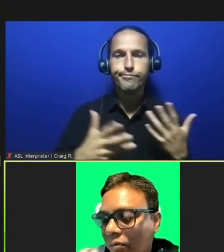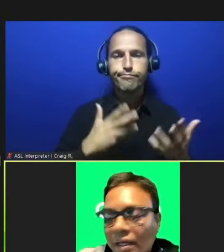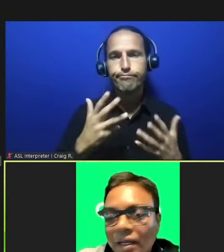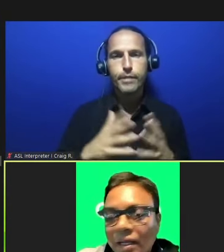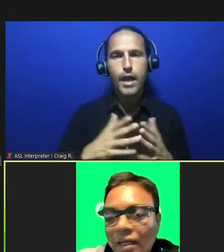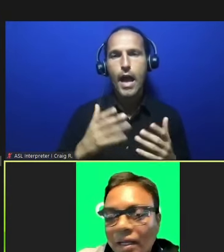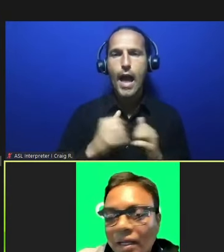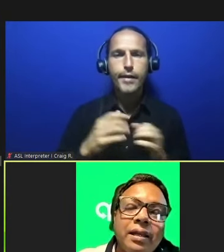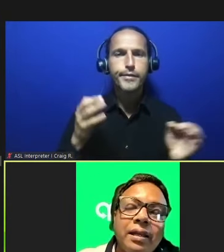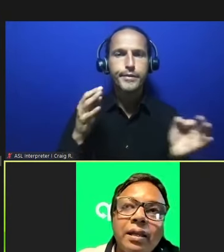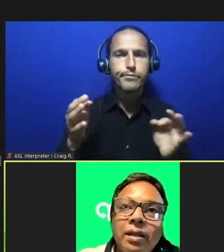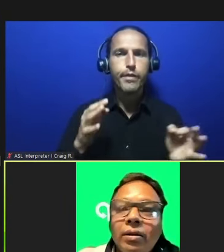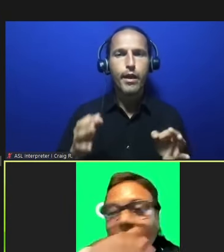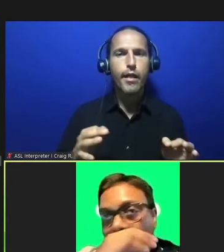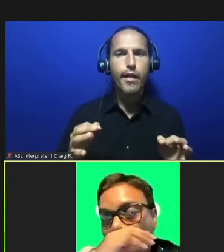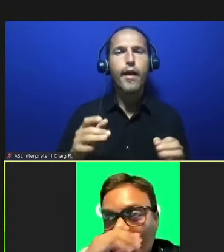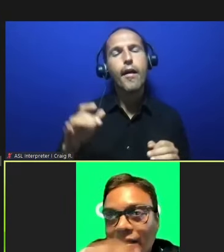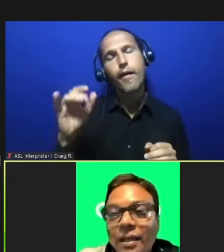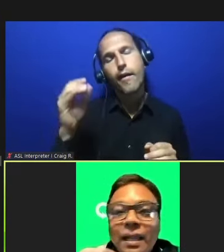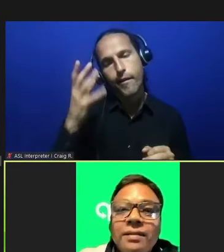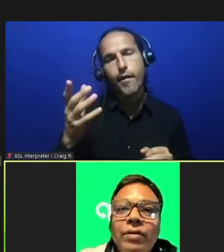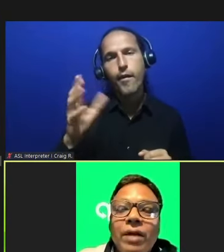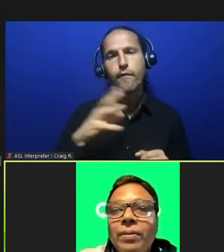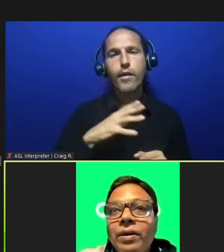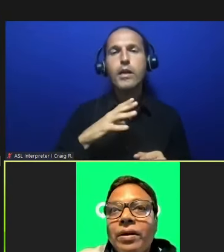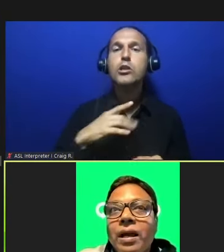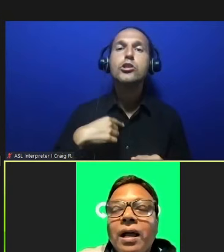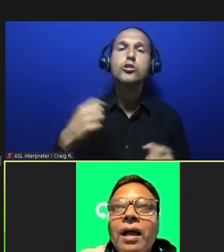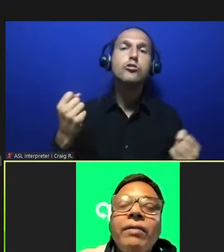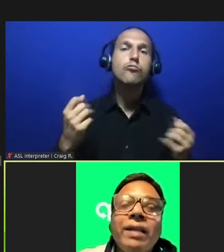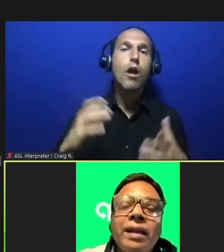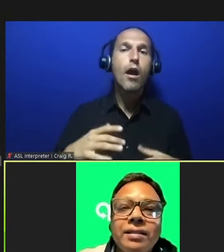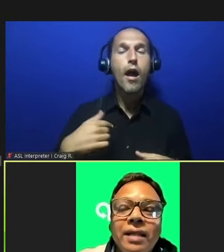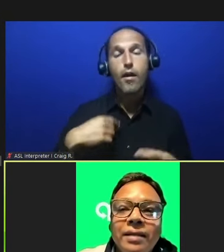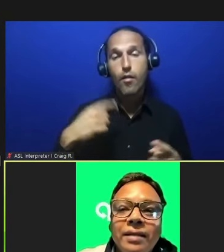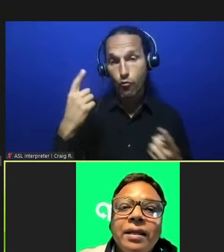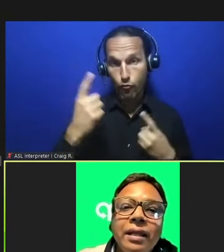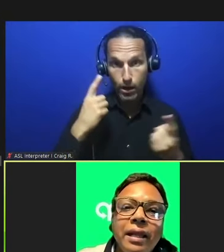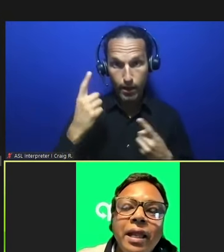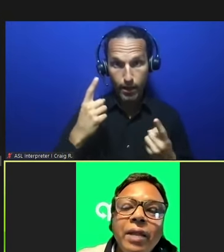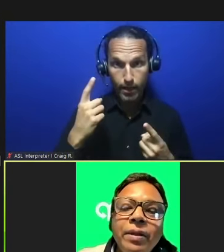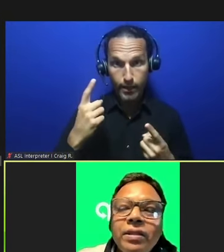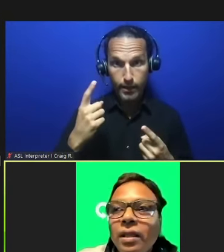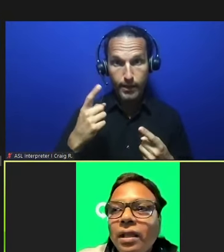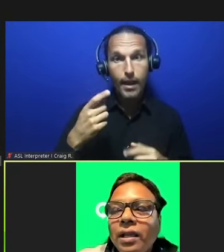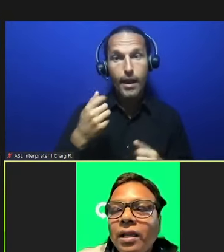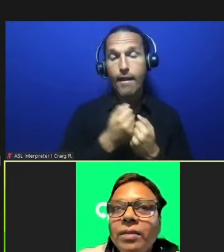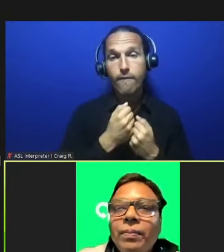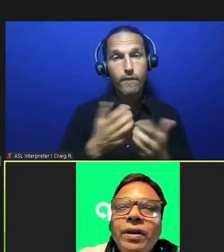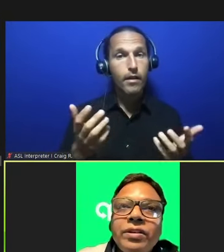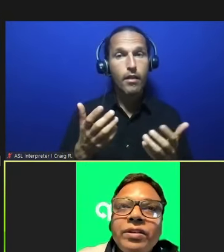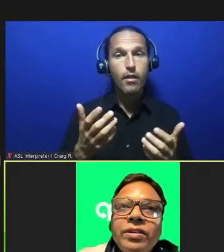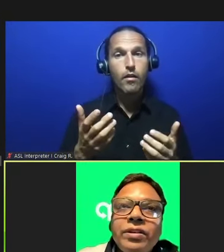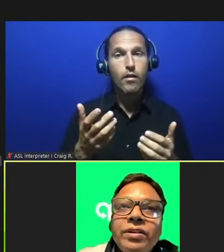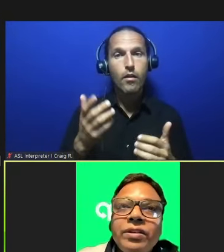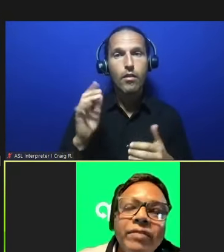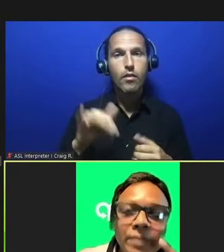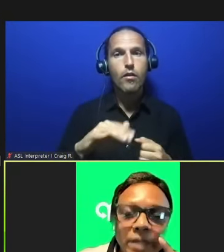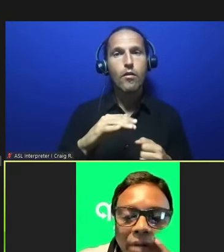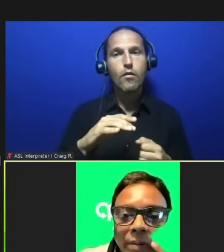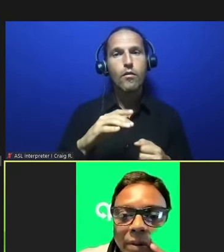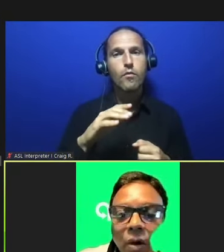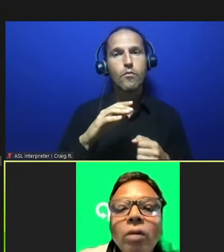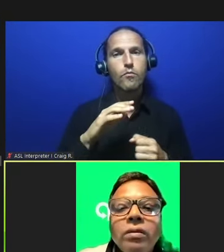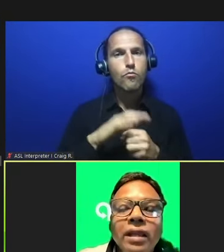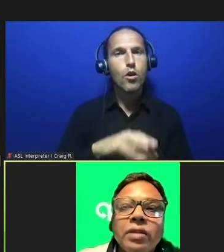as a driver, I realized that everything is a pressurized to the FSB